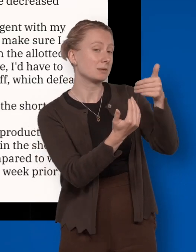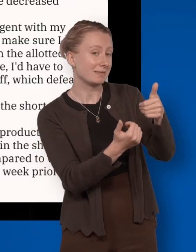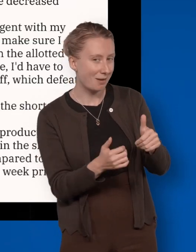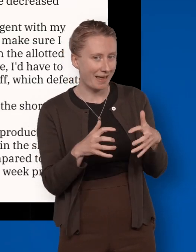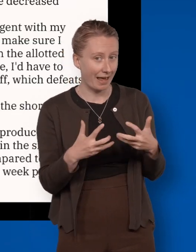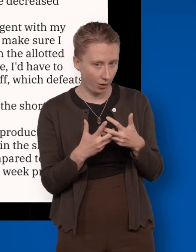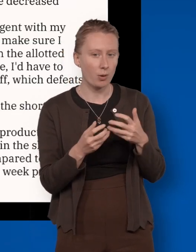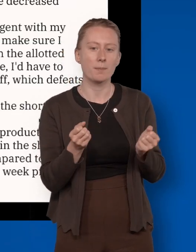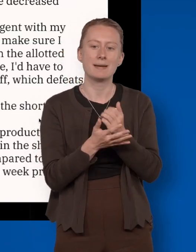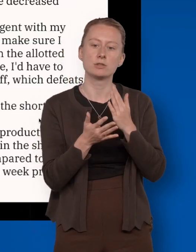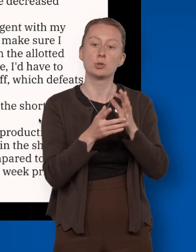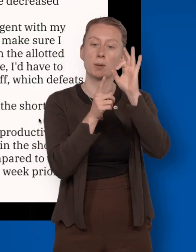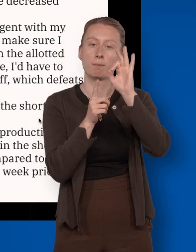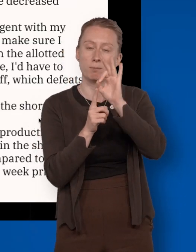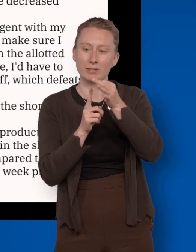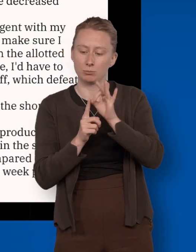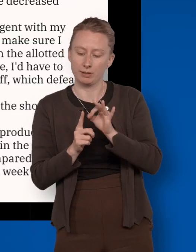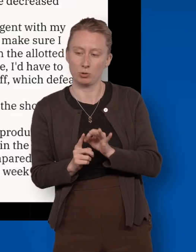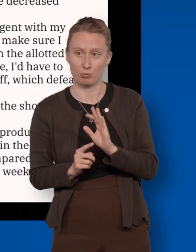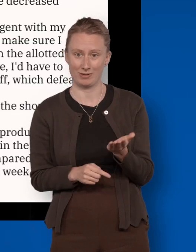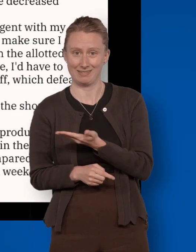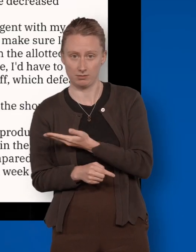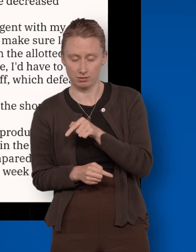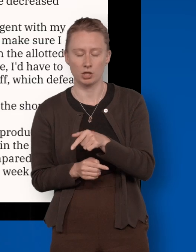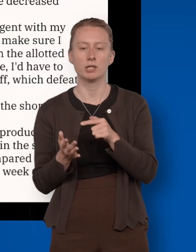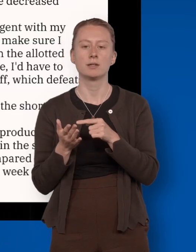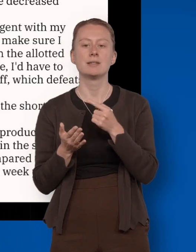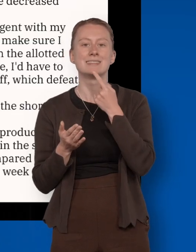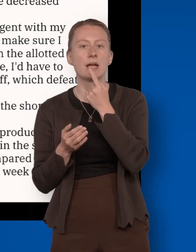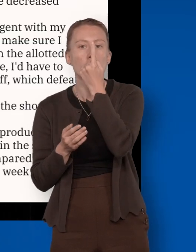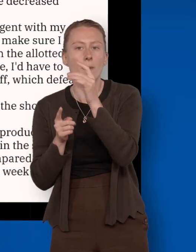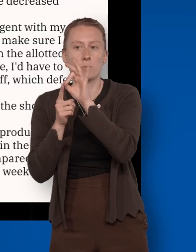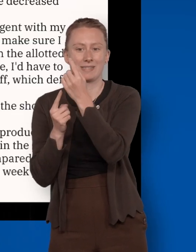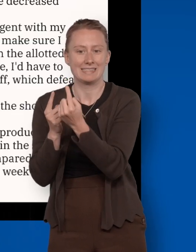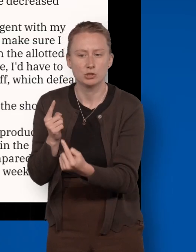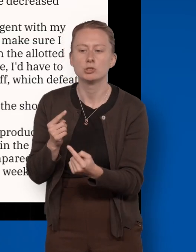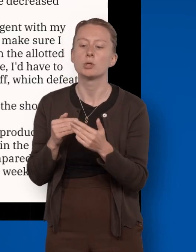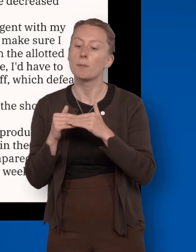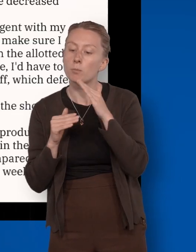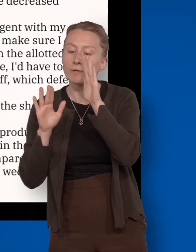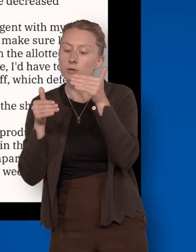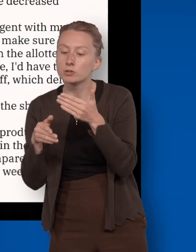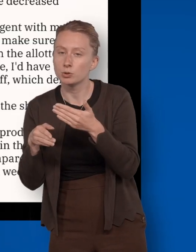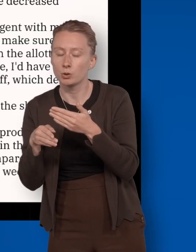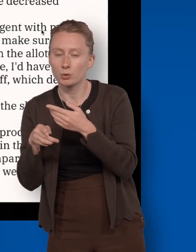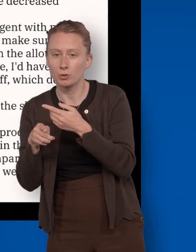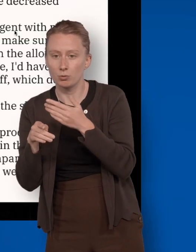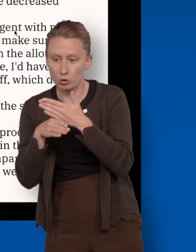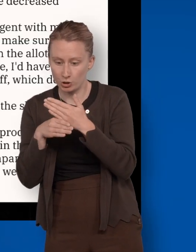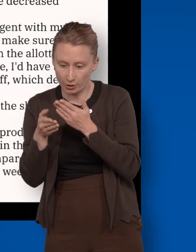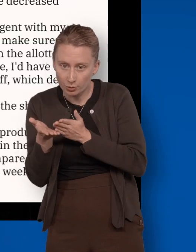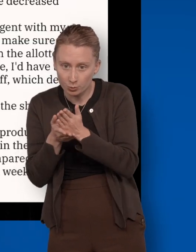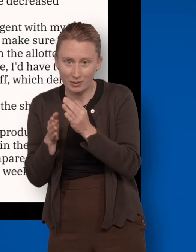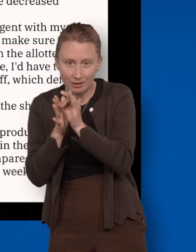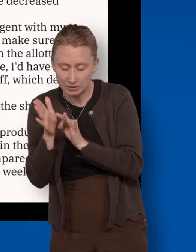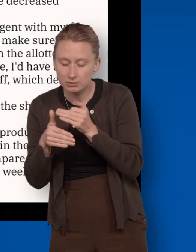here is kind of just saying one thing. So I am much more focused at work during my working hours. I have to be more